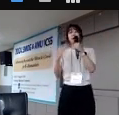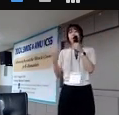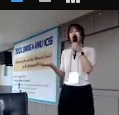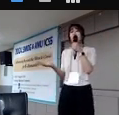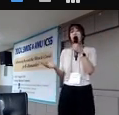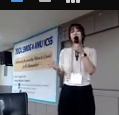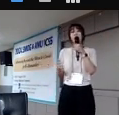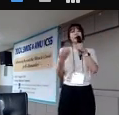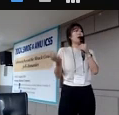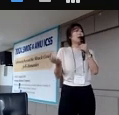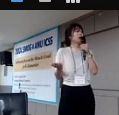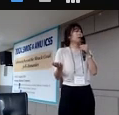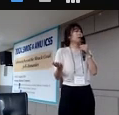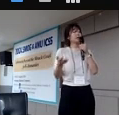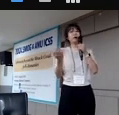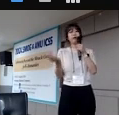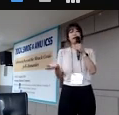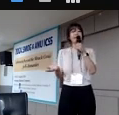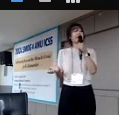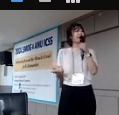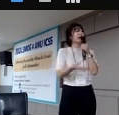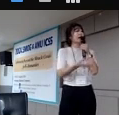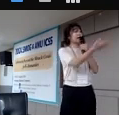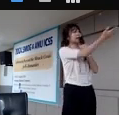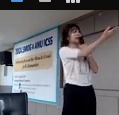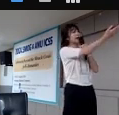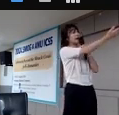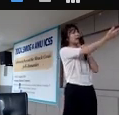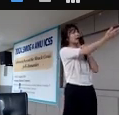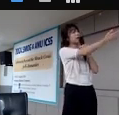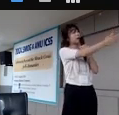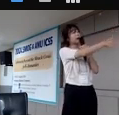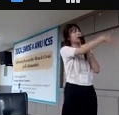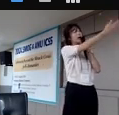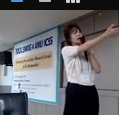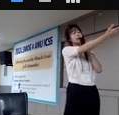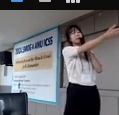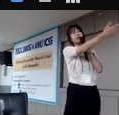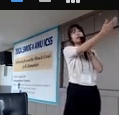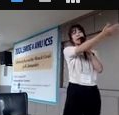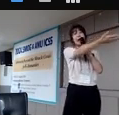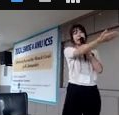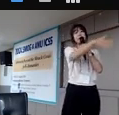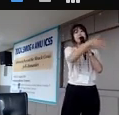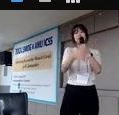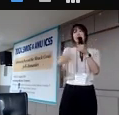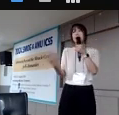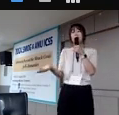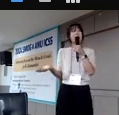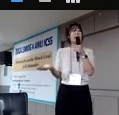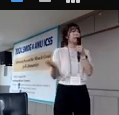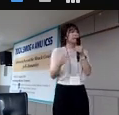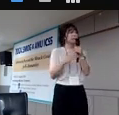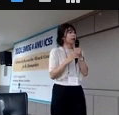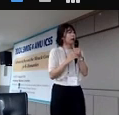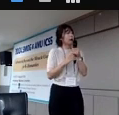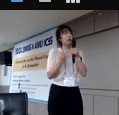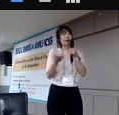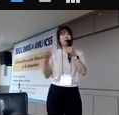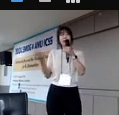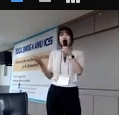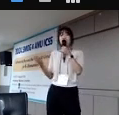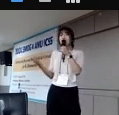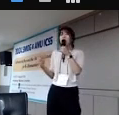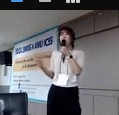their pronouns, so a null argument is perfectly fine. I could sign I met boy and simply sign happy to mean he was happy,